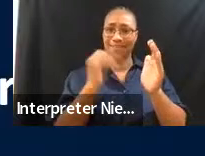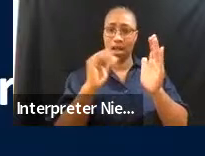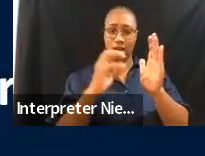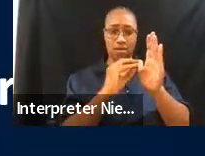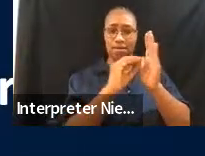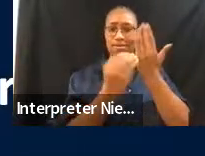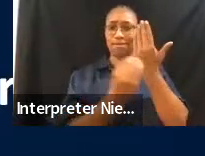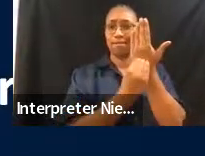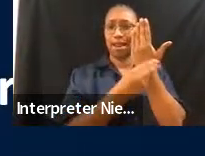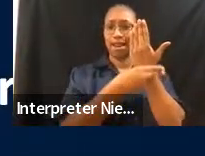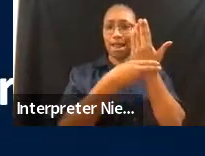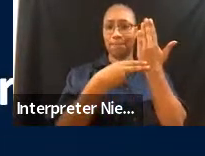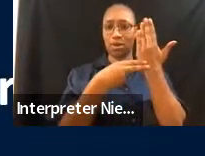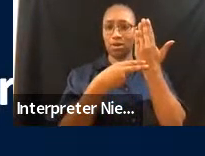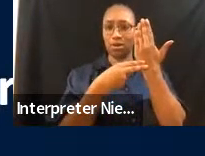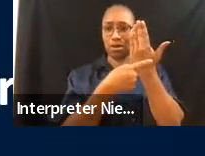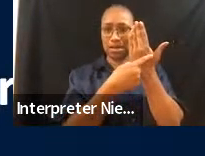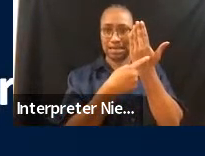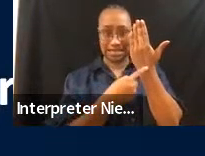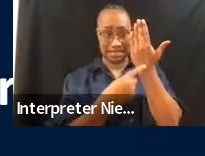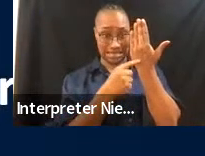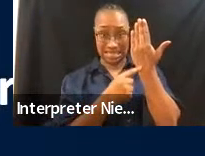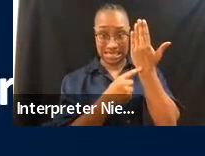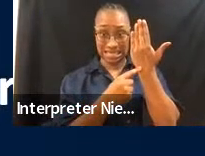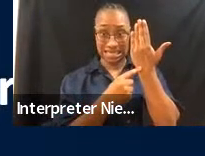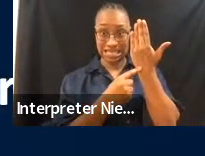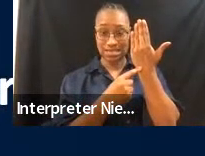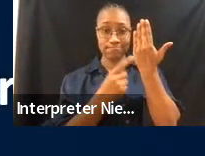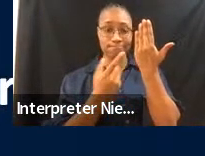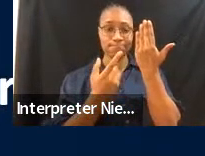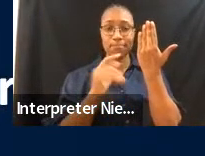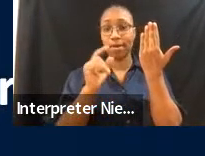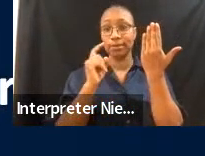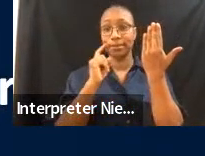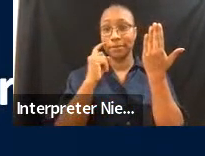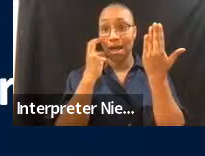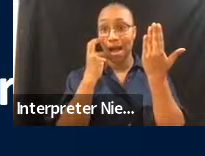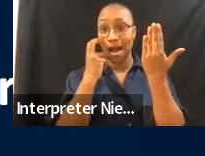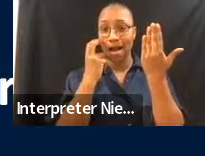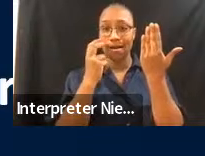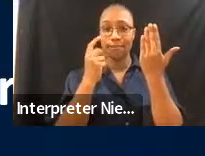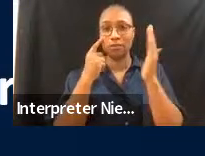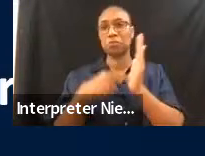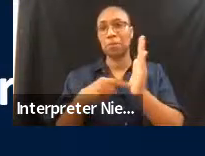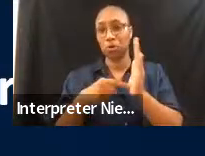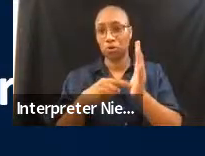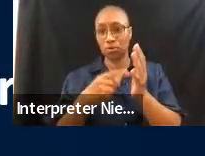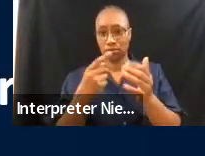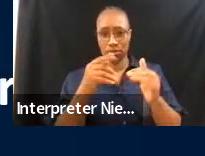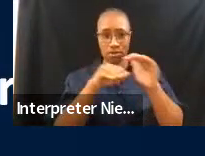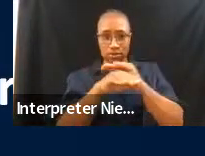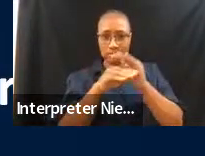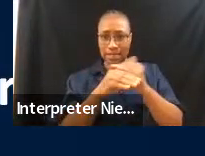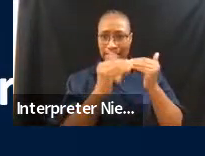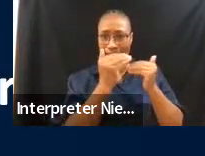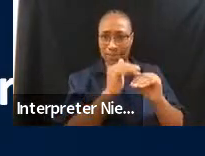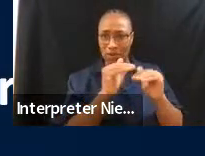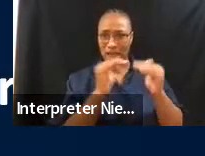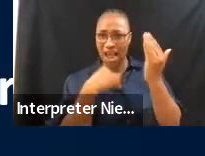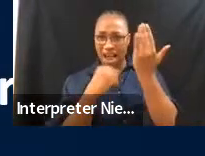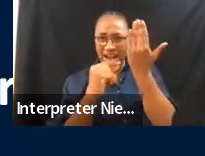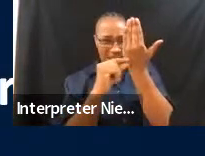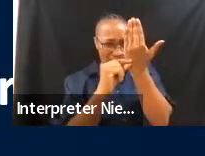accessible to people who are blind or visually impaired or who are elderly. Now, the board was directed to convene a working